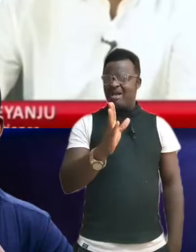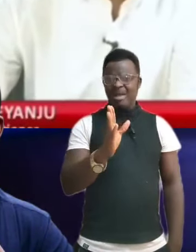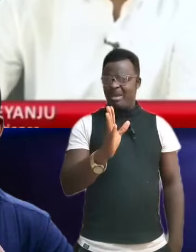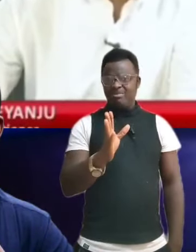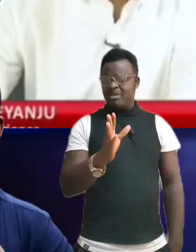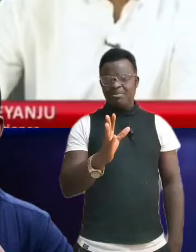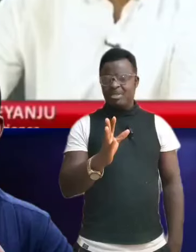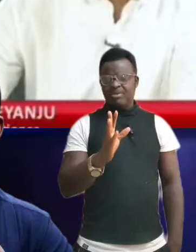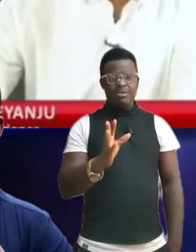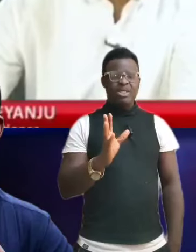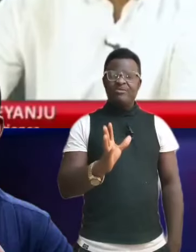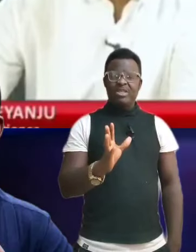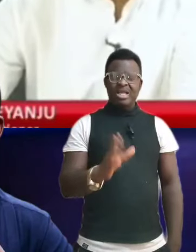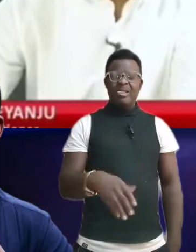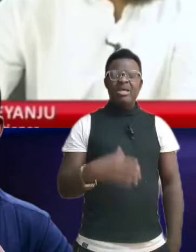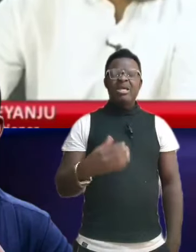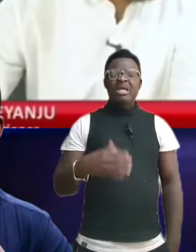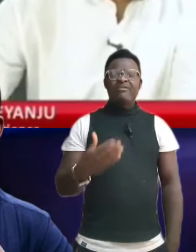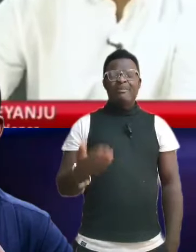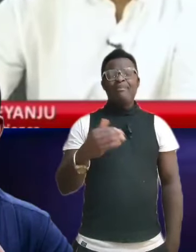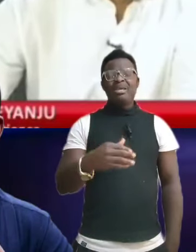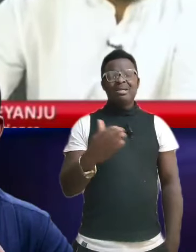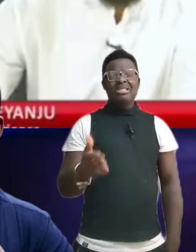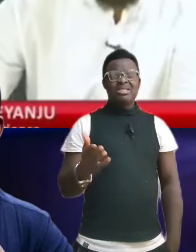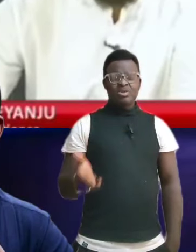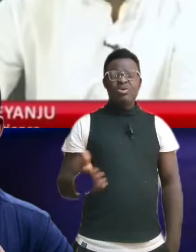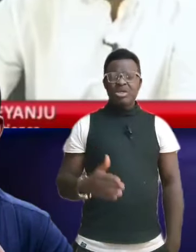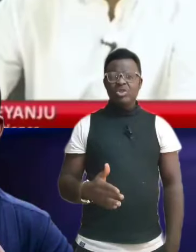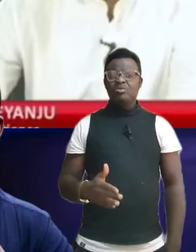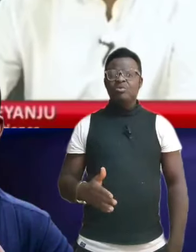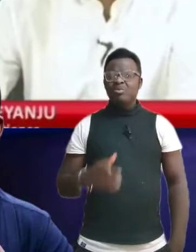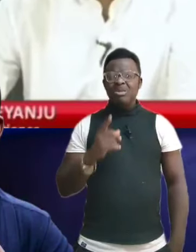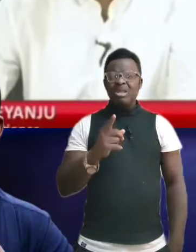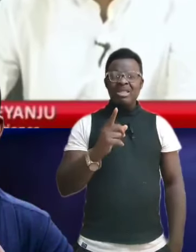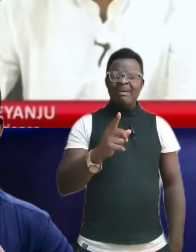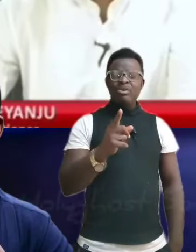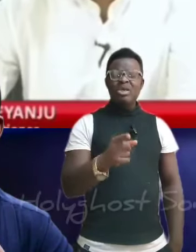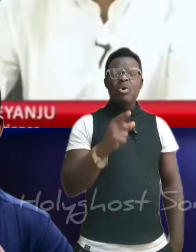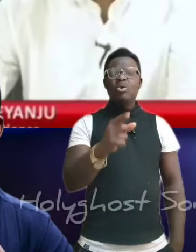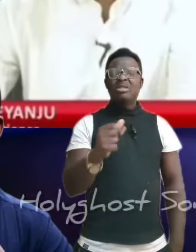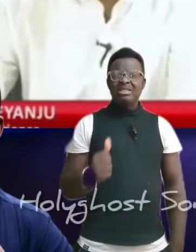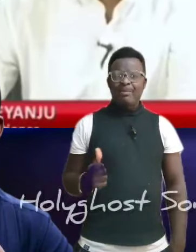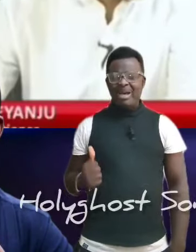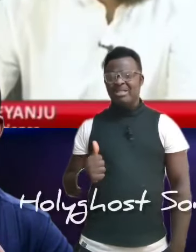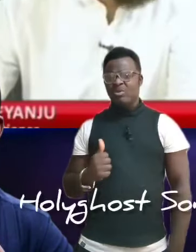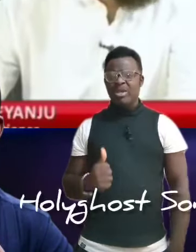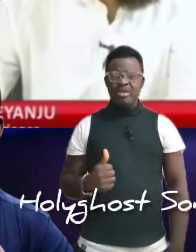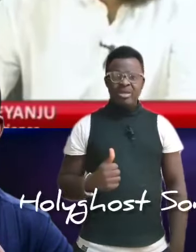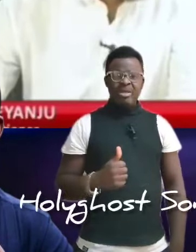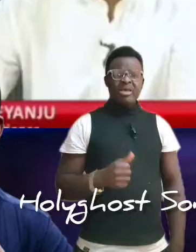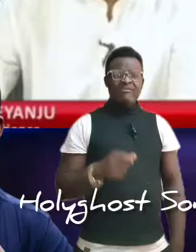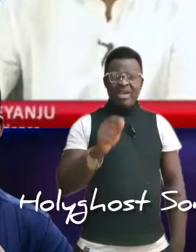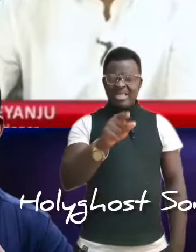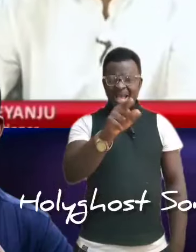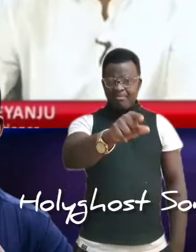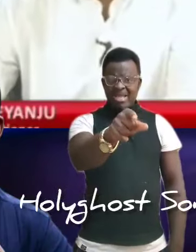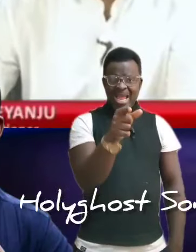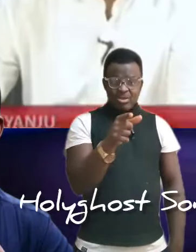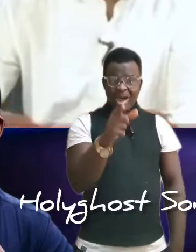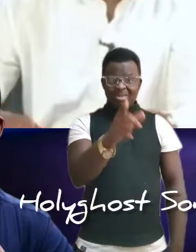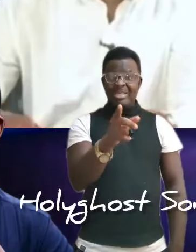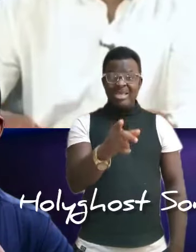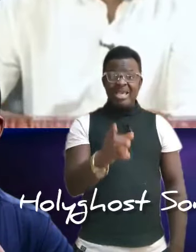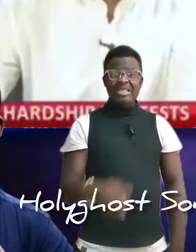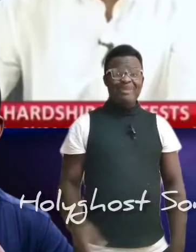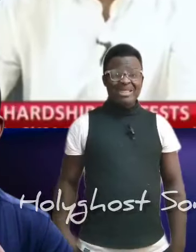an armed robber. That the guy is an armed robber. They arrested a journalist in Port Harcourt. They announced